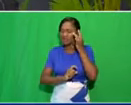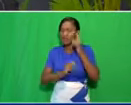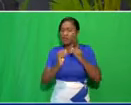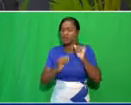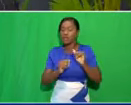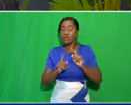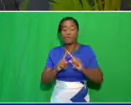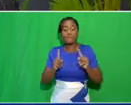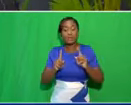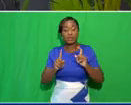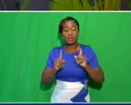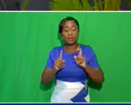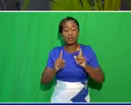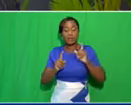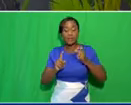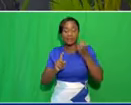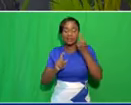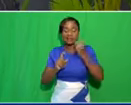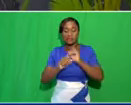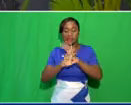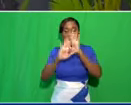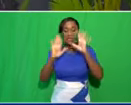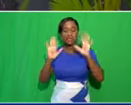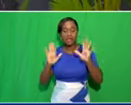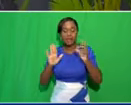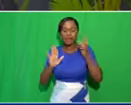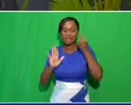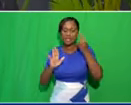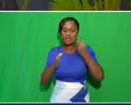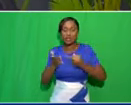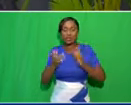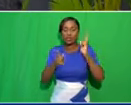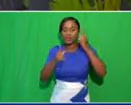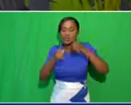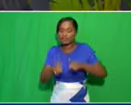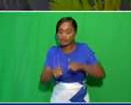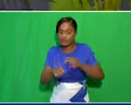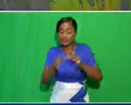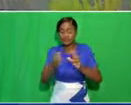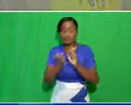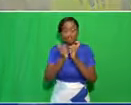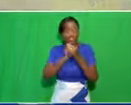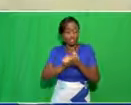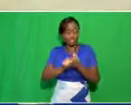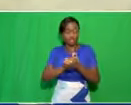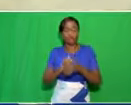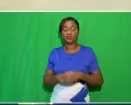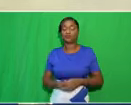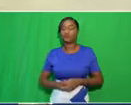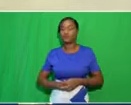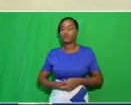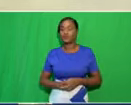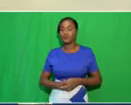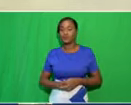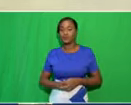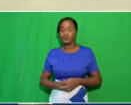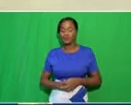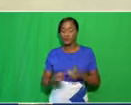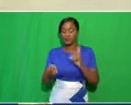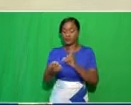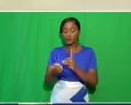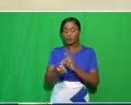effects must be clear to us, and the consequences must also be clear. Thank you very much. So Dr. Spence would have spoken